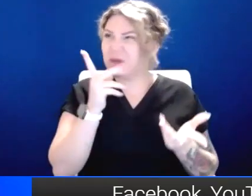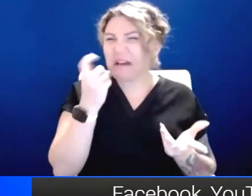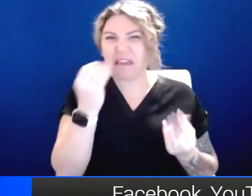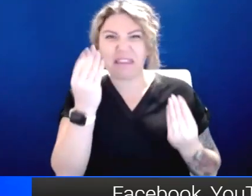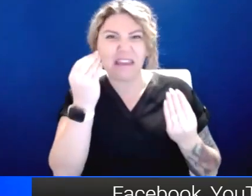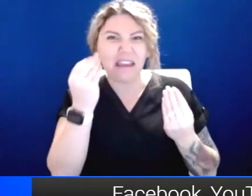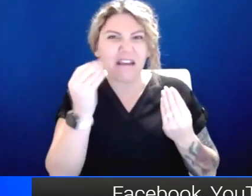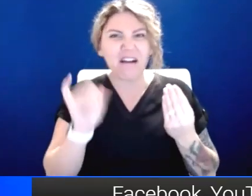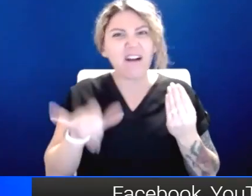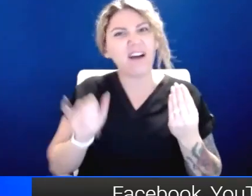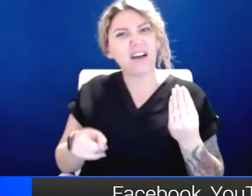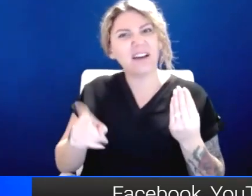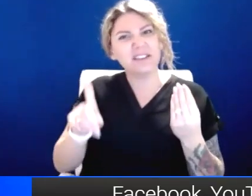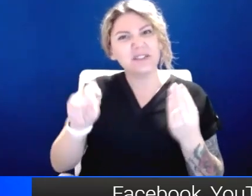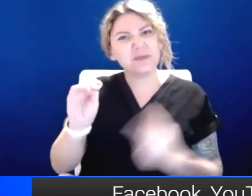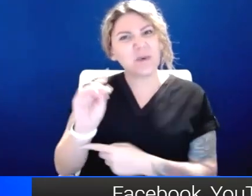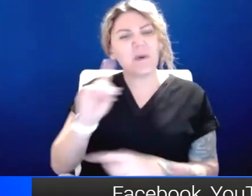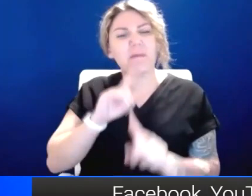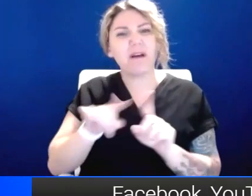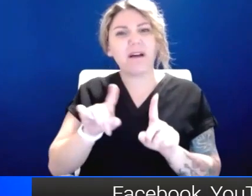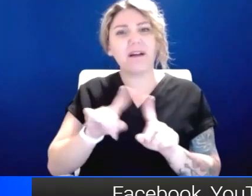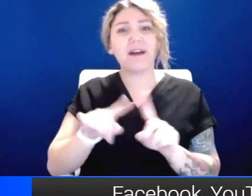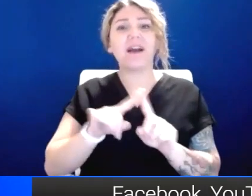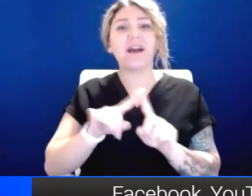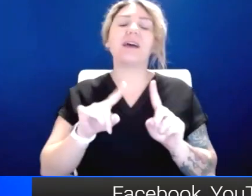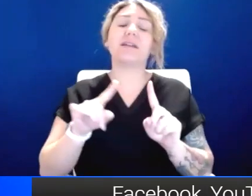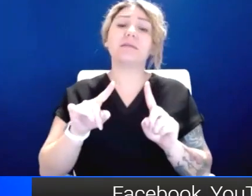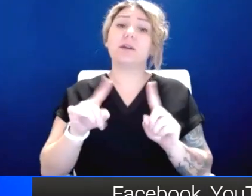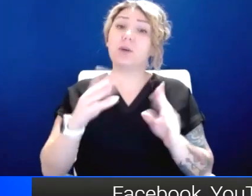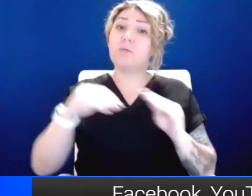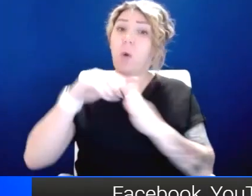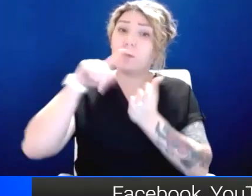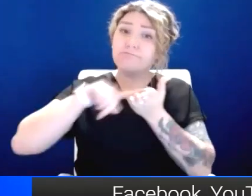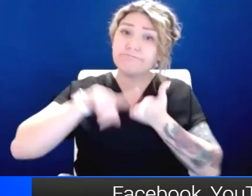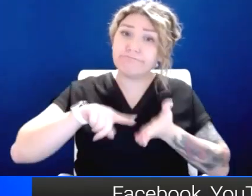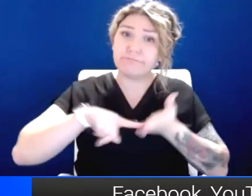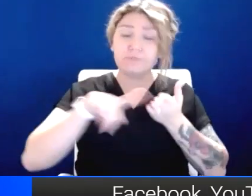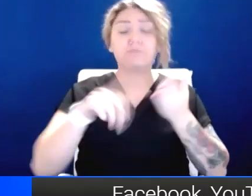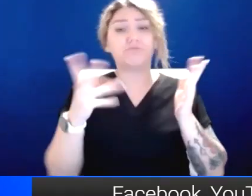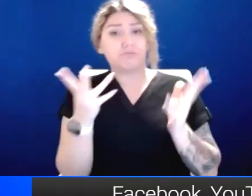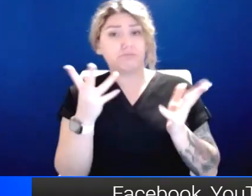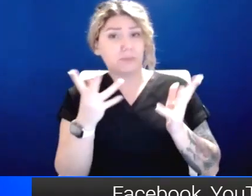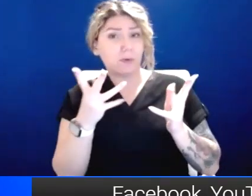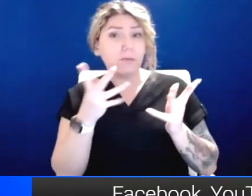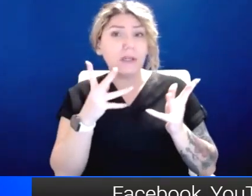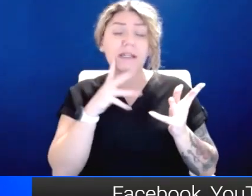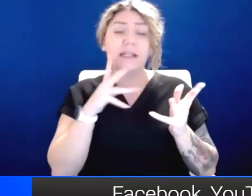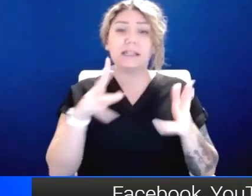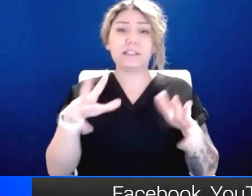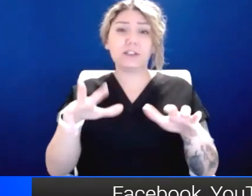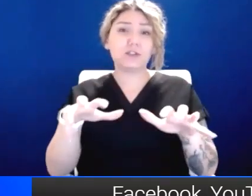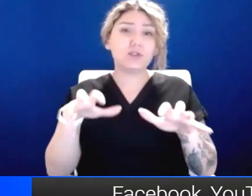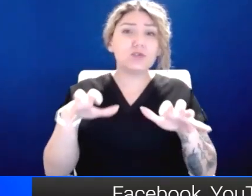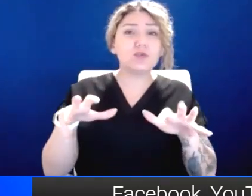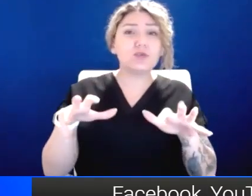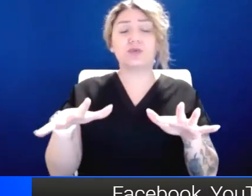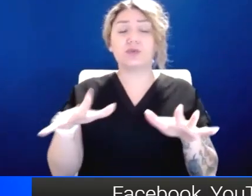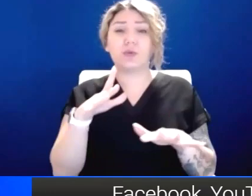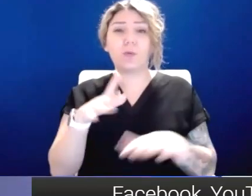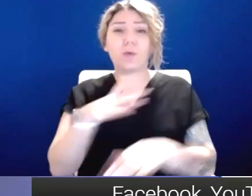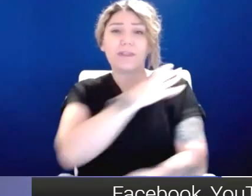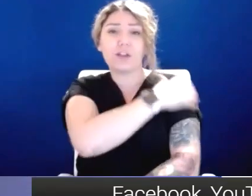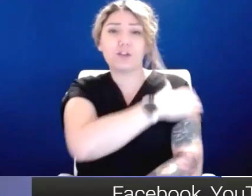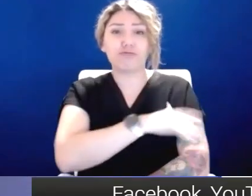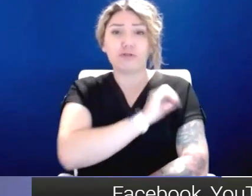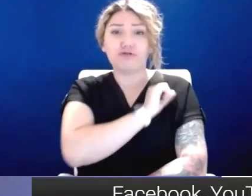Parkinson's, but a closer look may show that they have some tremor and some stiffness and slowness on the side with the shoulder pain. So let's